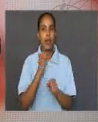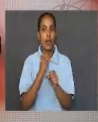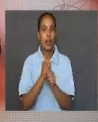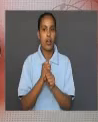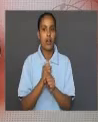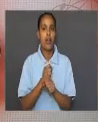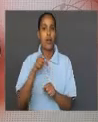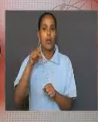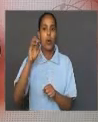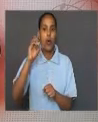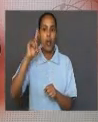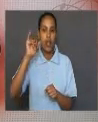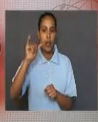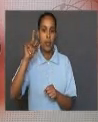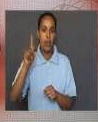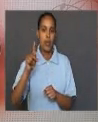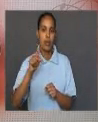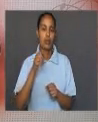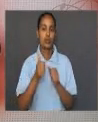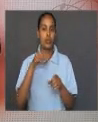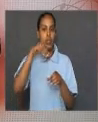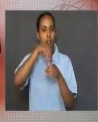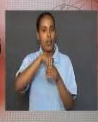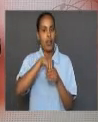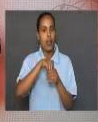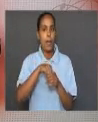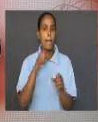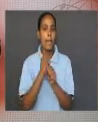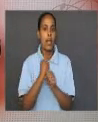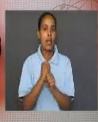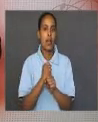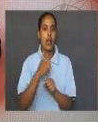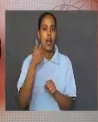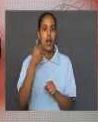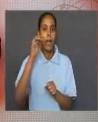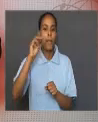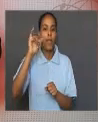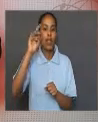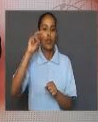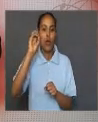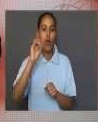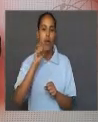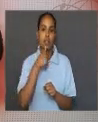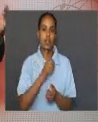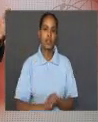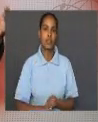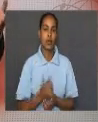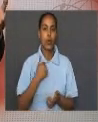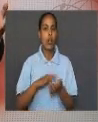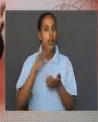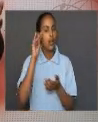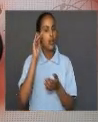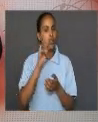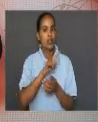of polypeptides, which in turn are made of amino acids. We learned